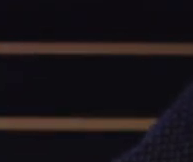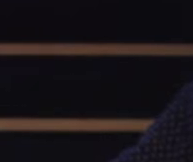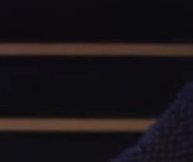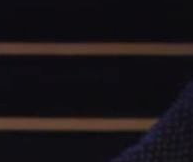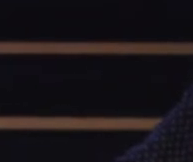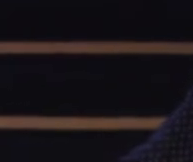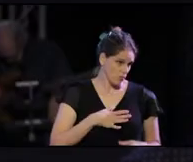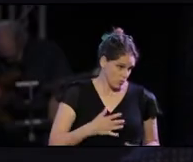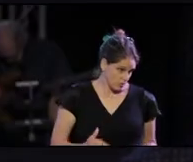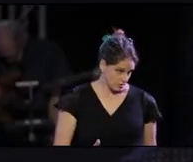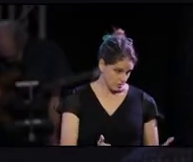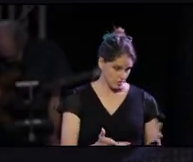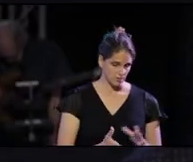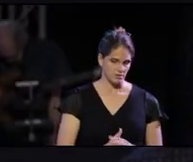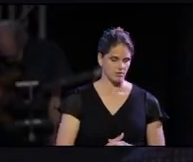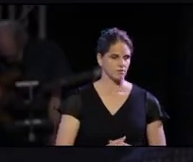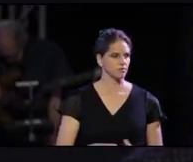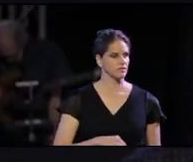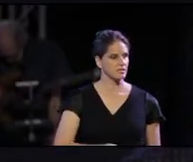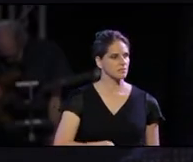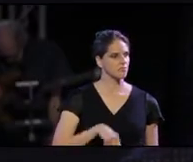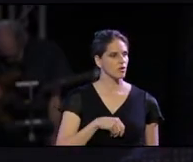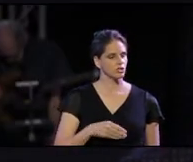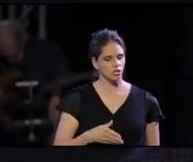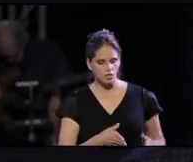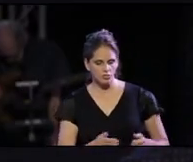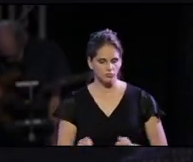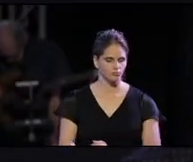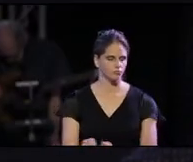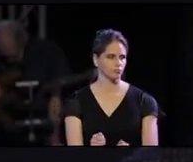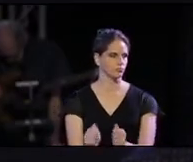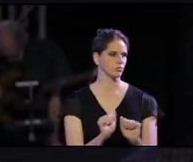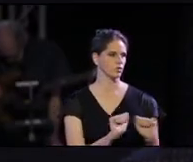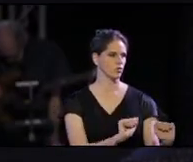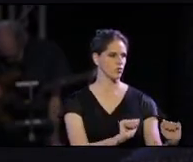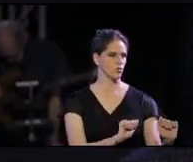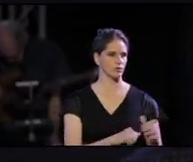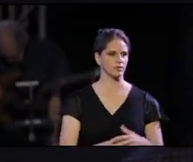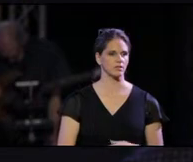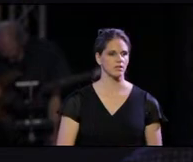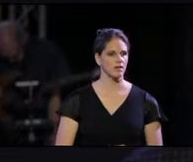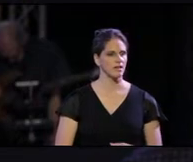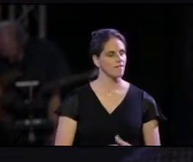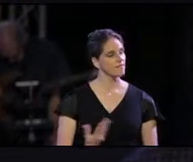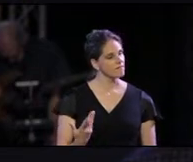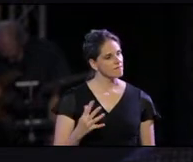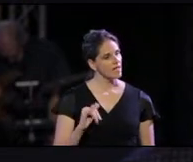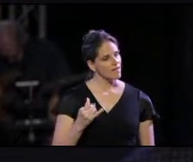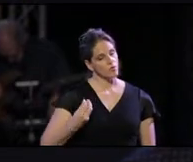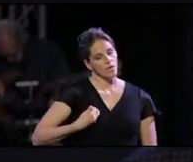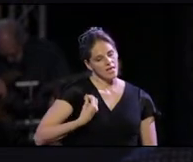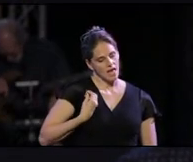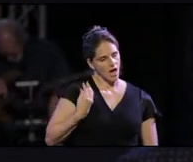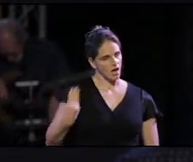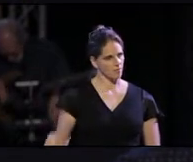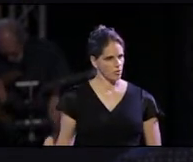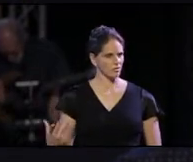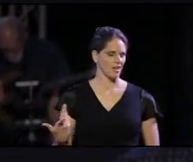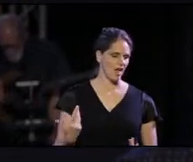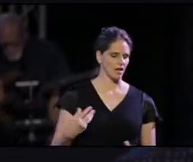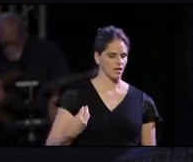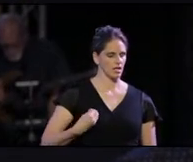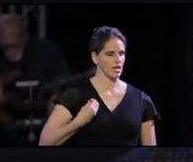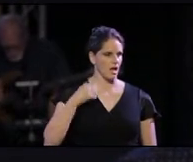help in your own spiritual journey. If you're a young adult, I'm not going to give an age bracket. If you consider yourself to be a